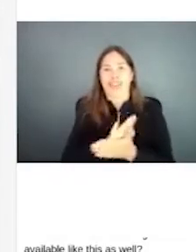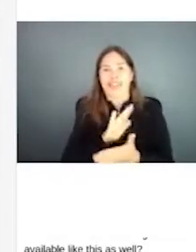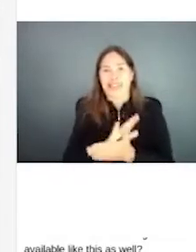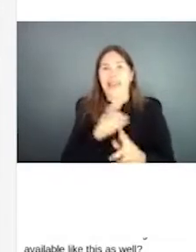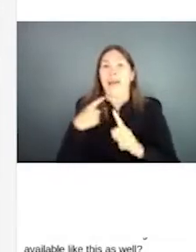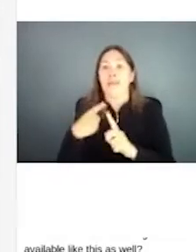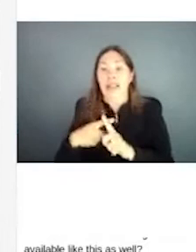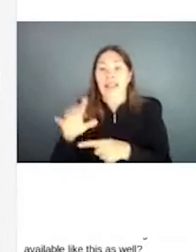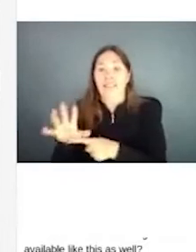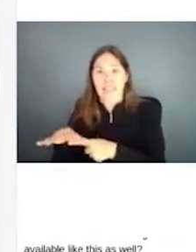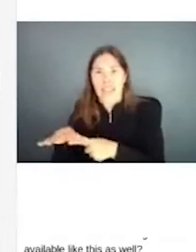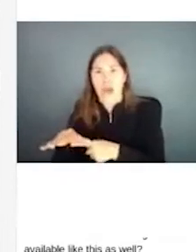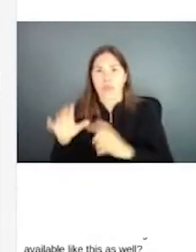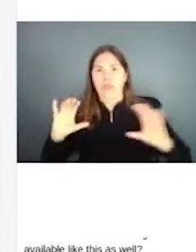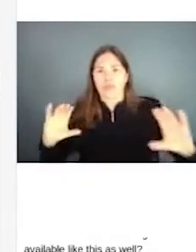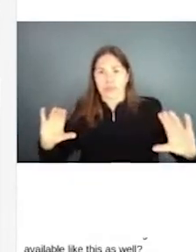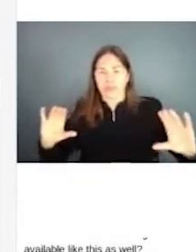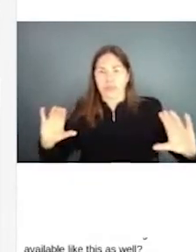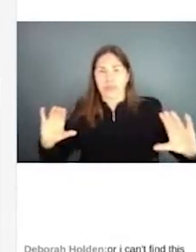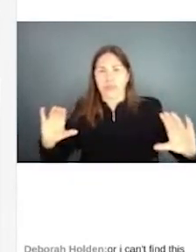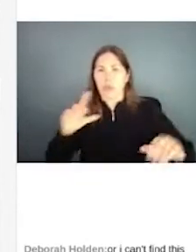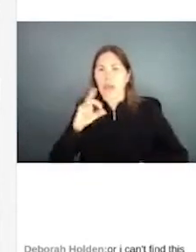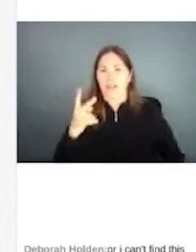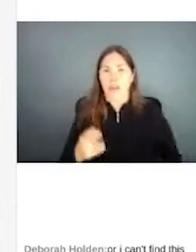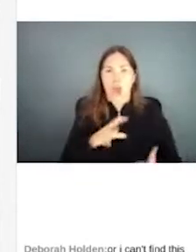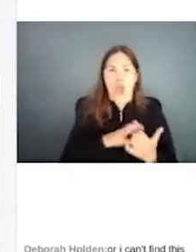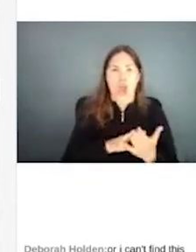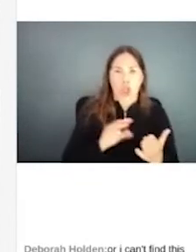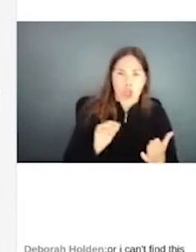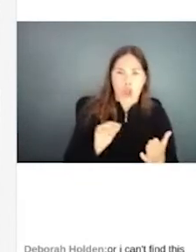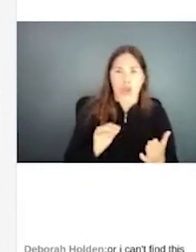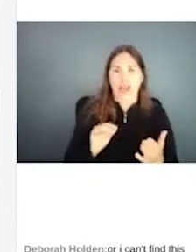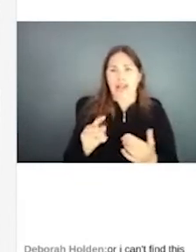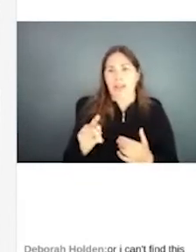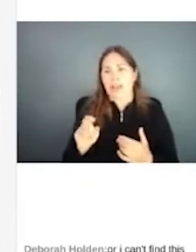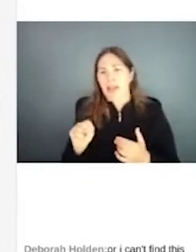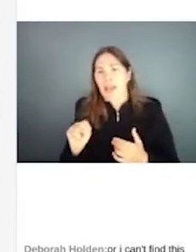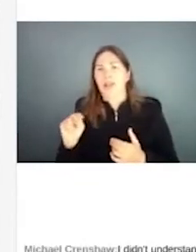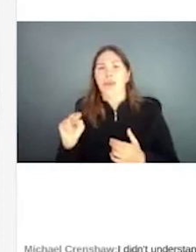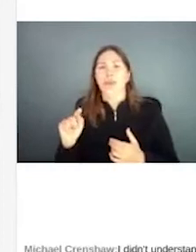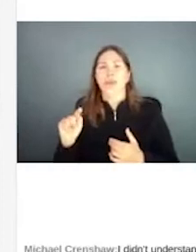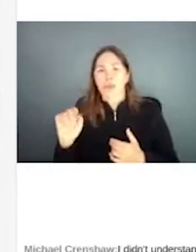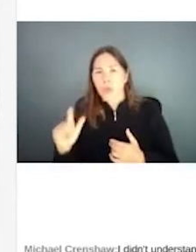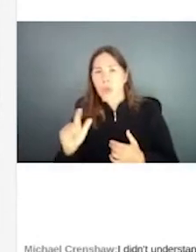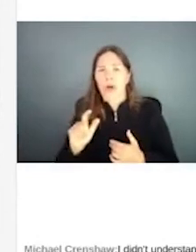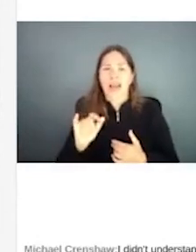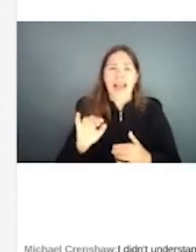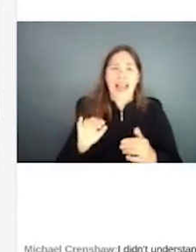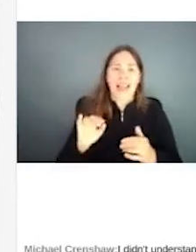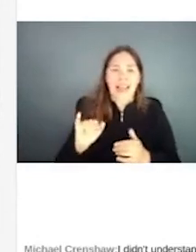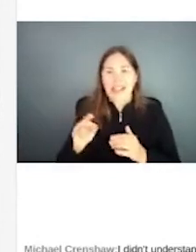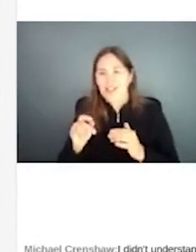video, right? Worksheet and video, learning the pen tool. Here's the Illustrator file and a